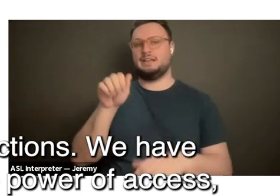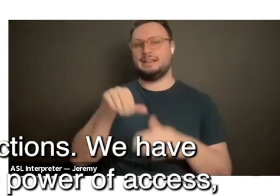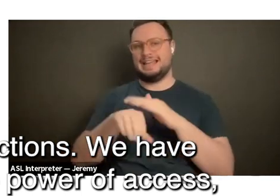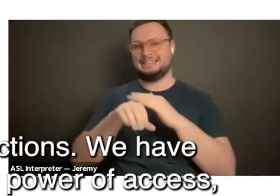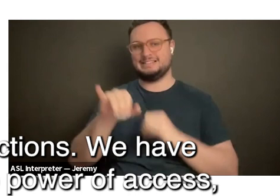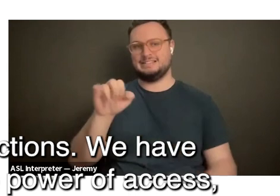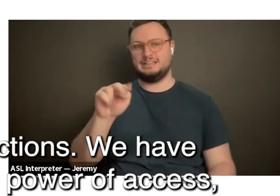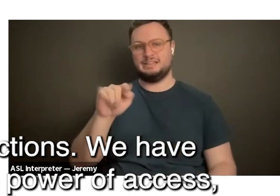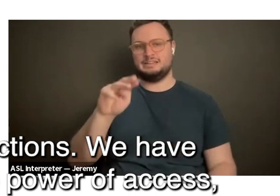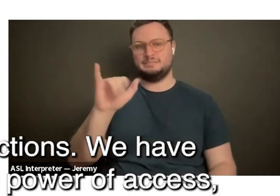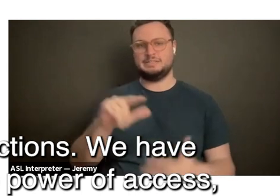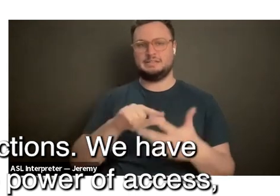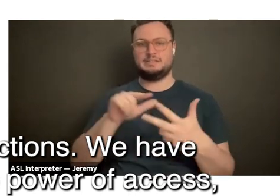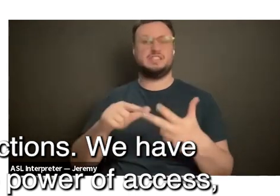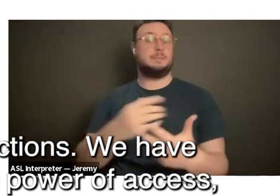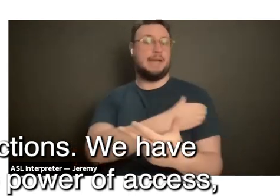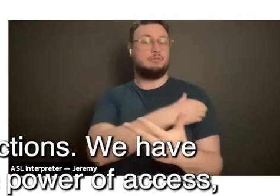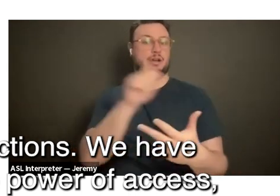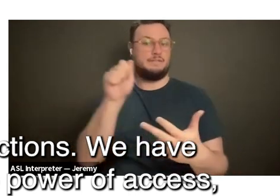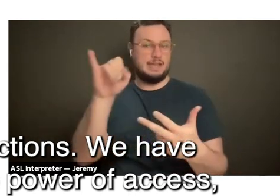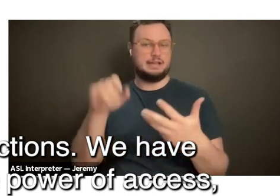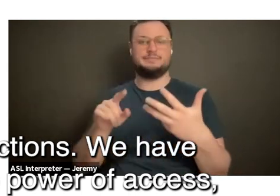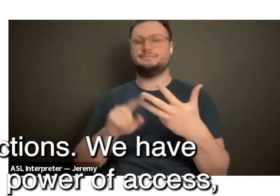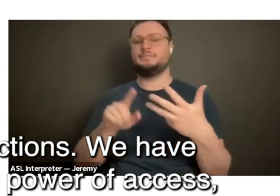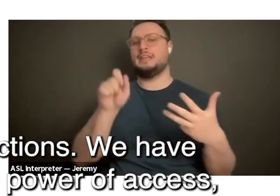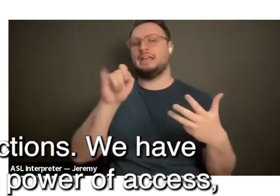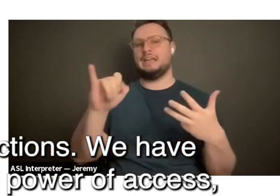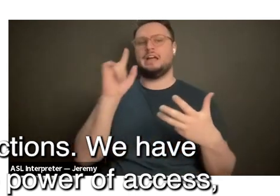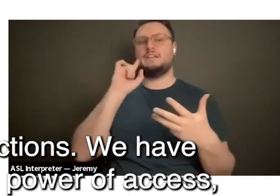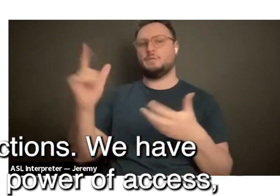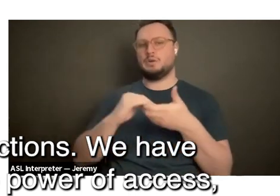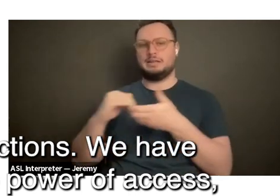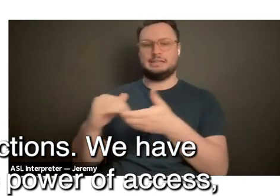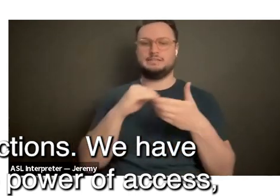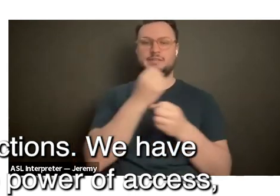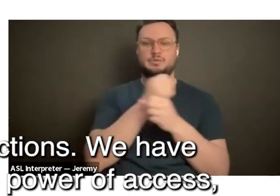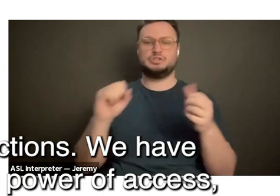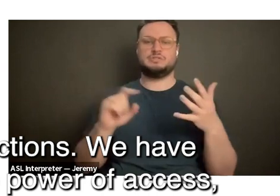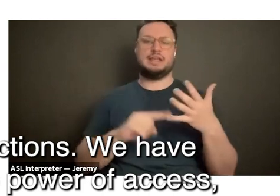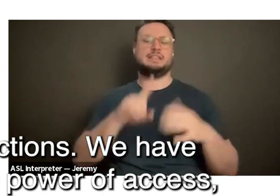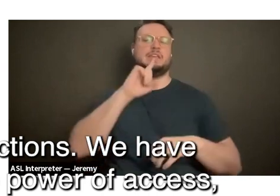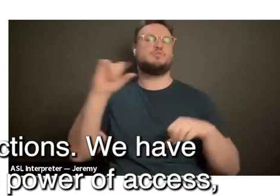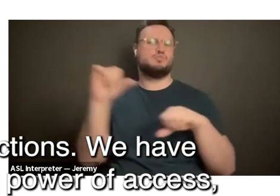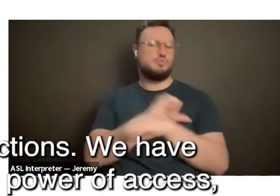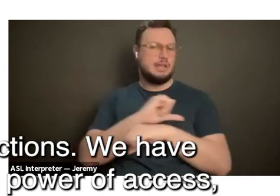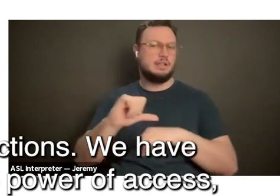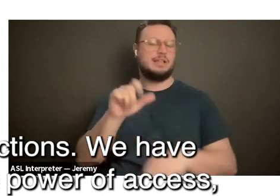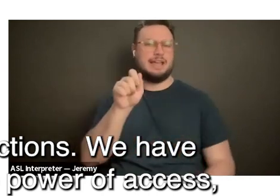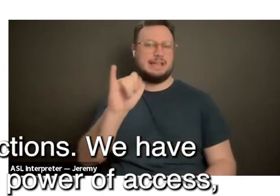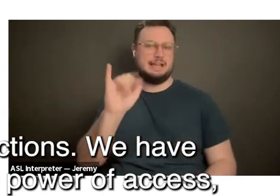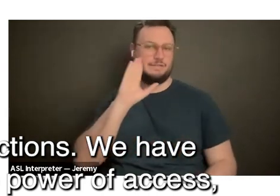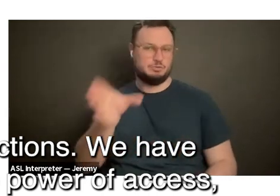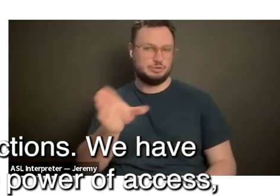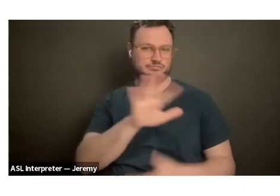AI in collective liberation. And finally, we go into the real AI future. Next slide, please. So